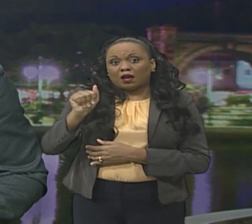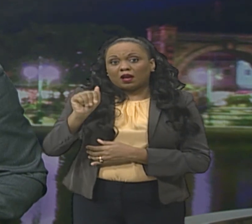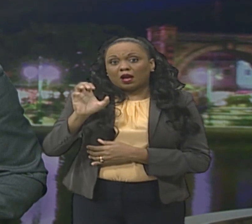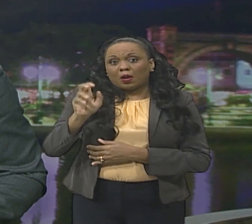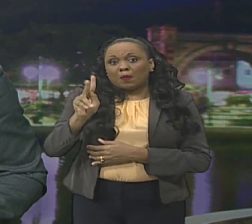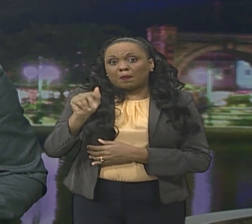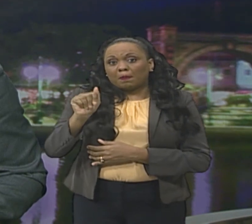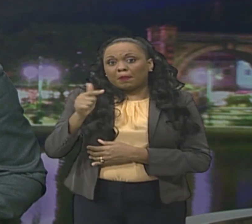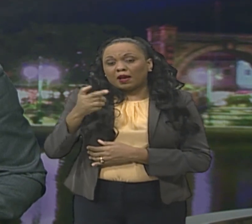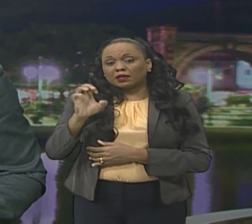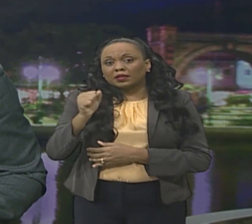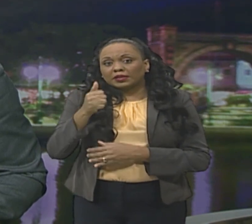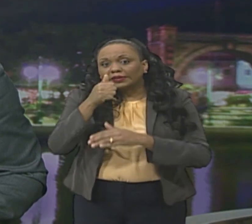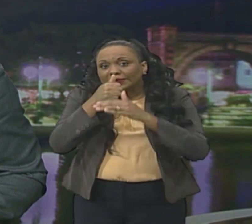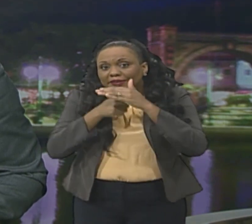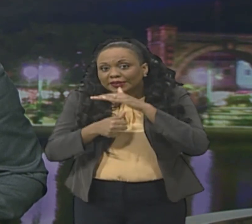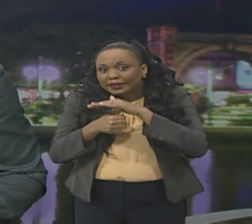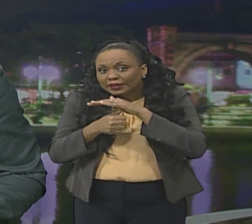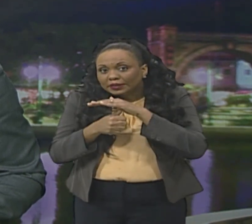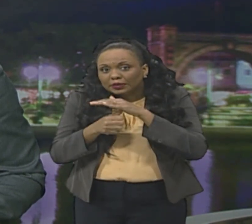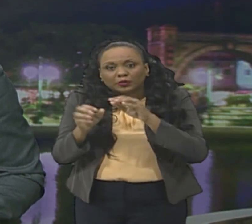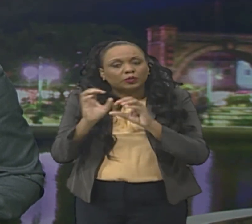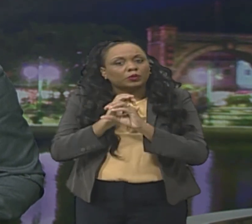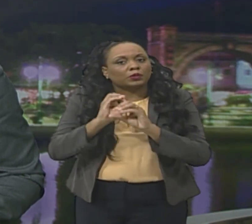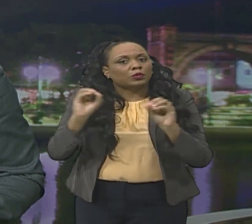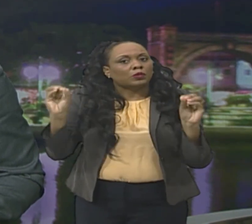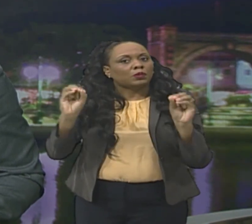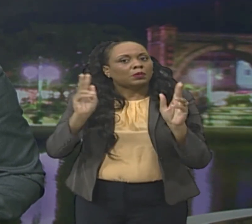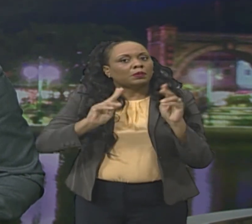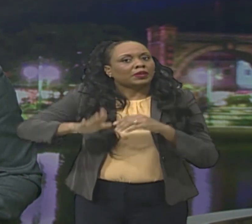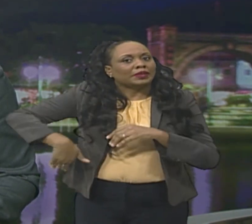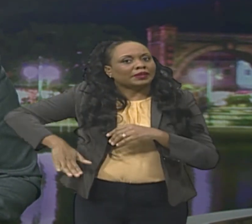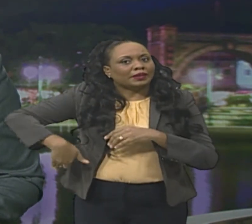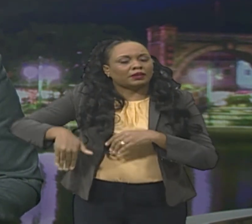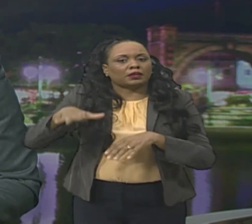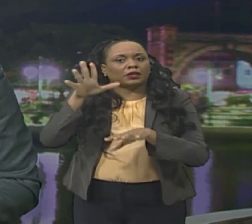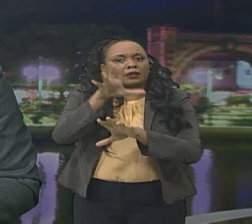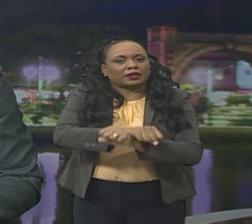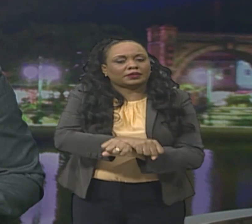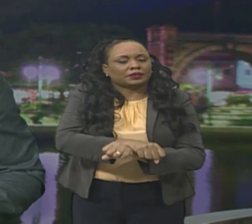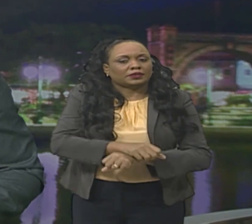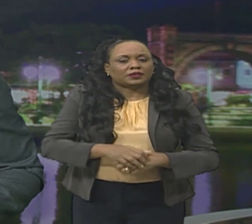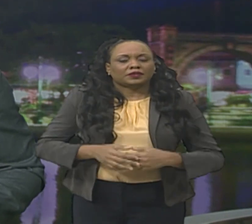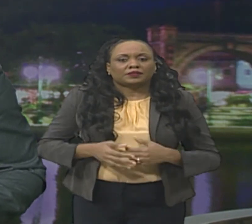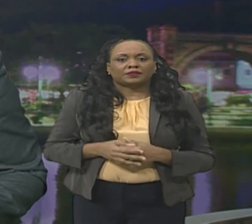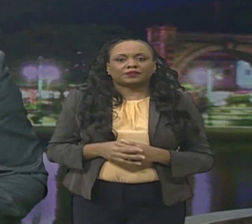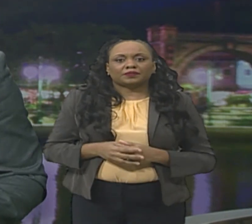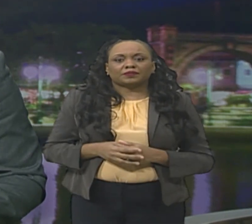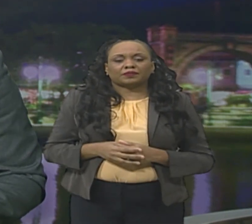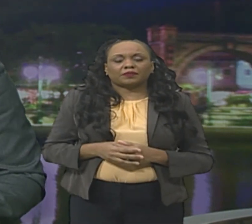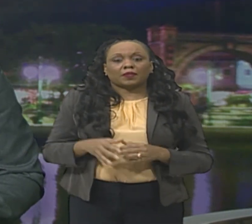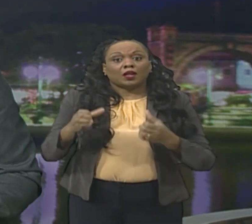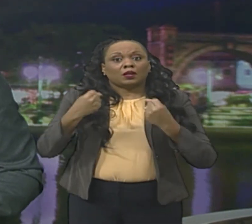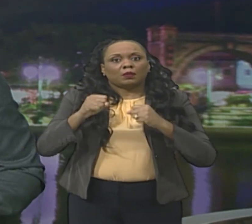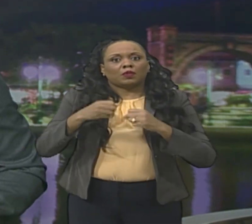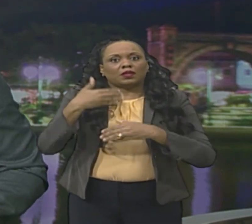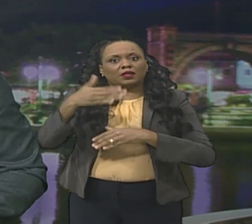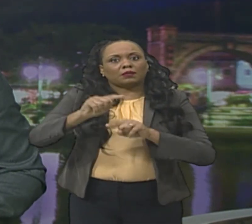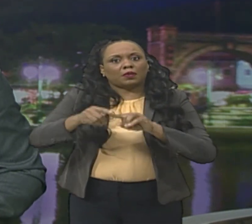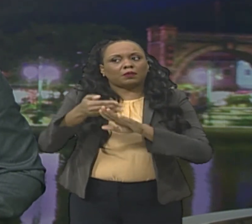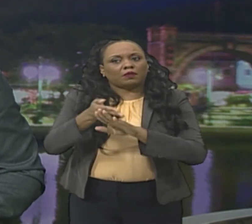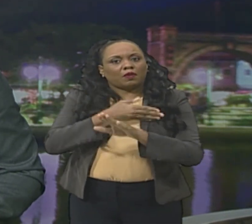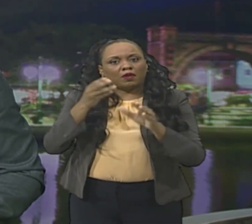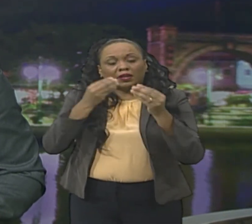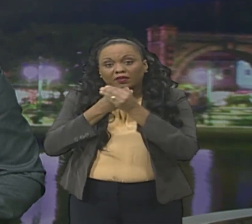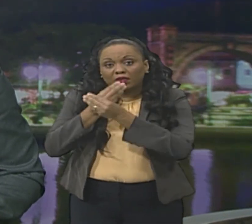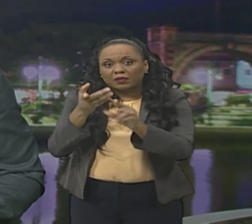were concealed in the container. No one has been arrested in connection with the seizure. Well, Sports World is up next, but